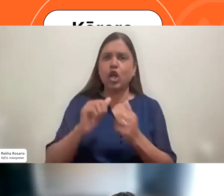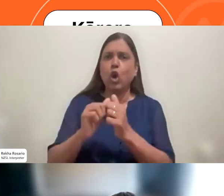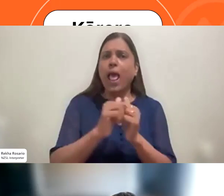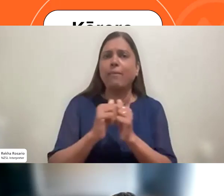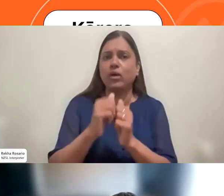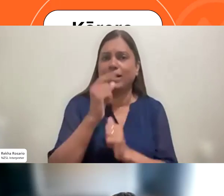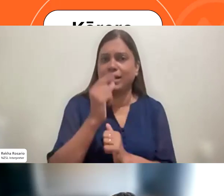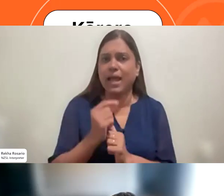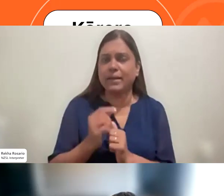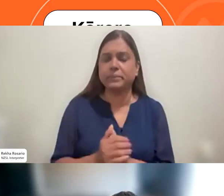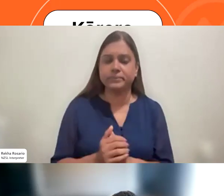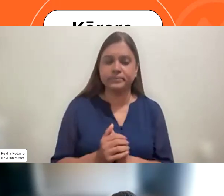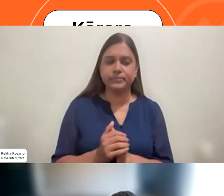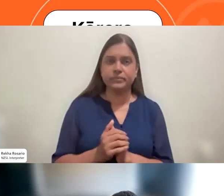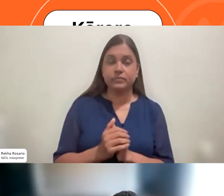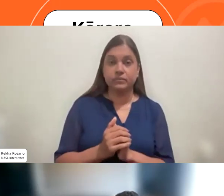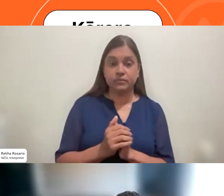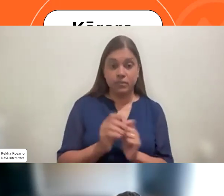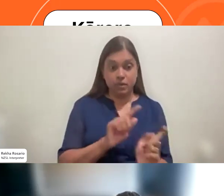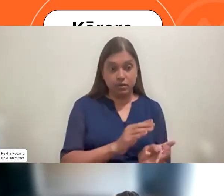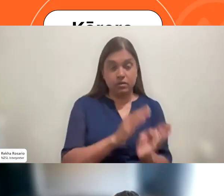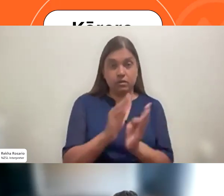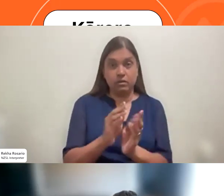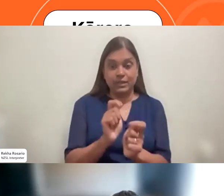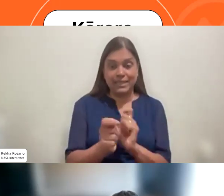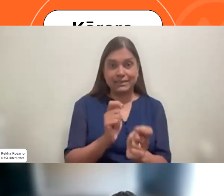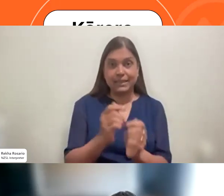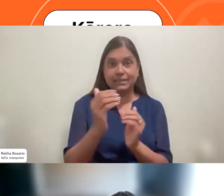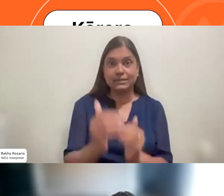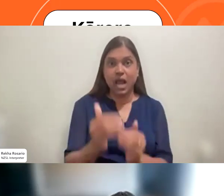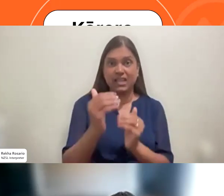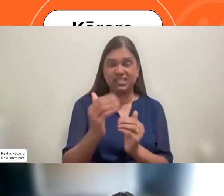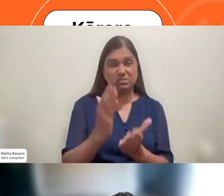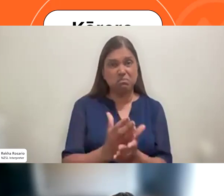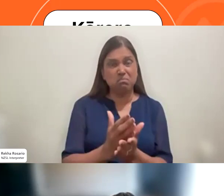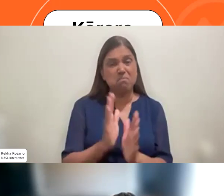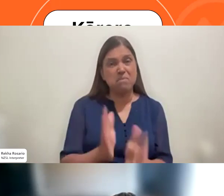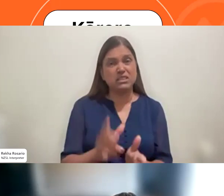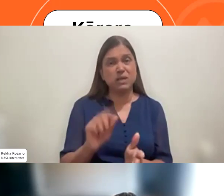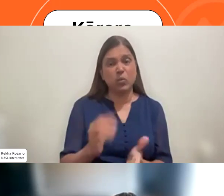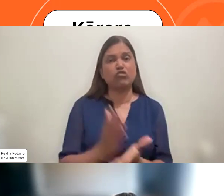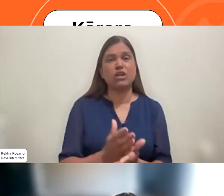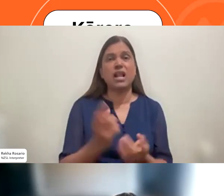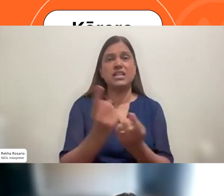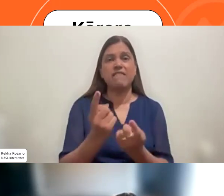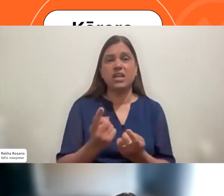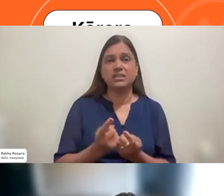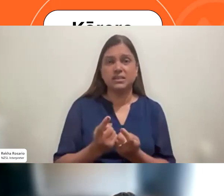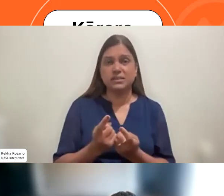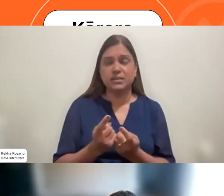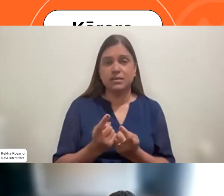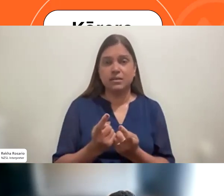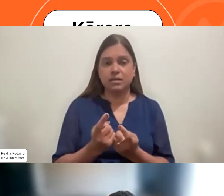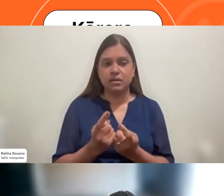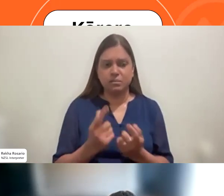Systems need to be tested with assistive technologies and real devices. Be transparent on what you've tested with in case